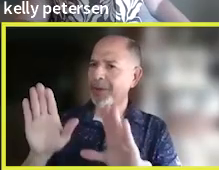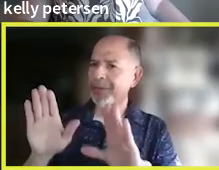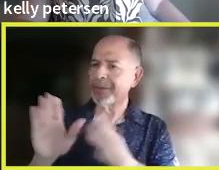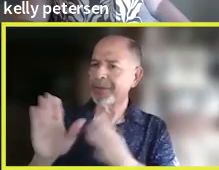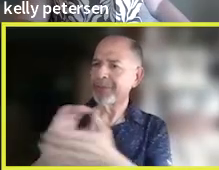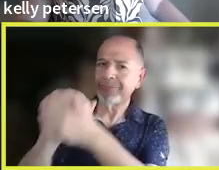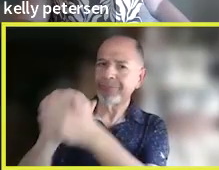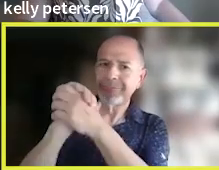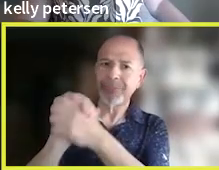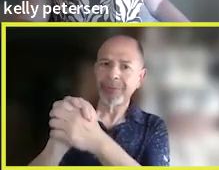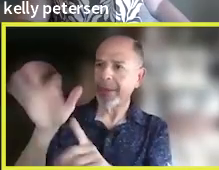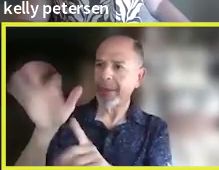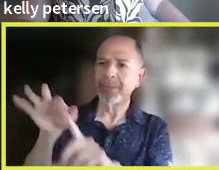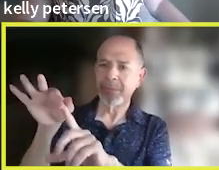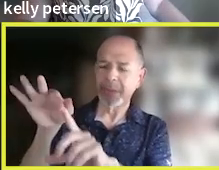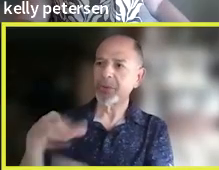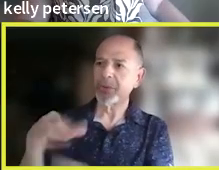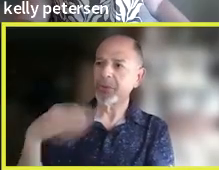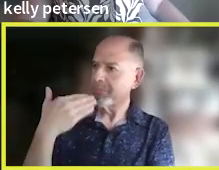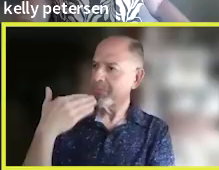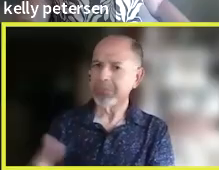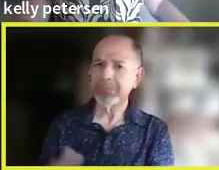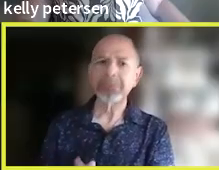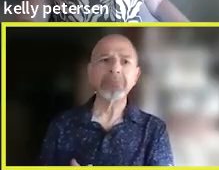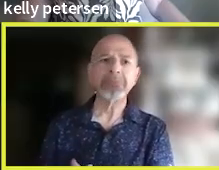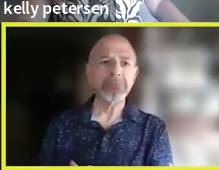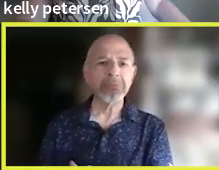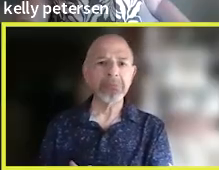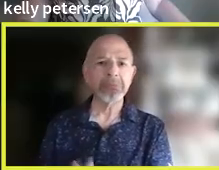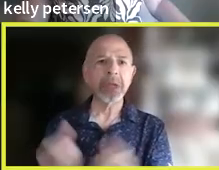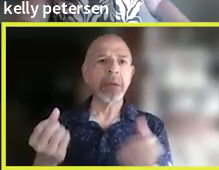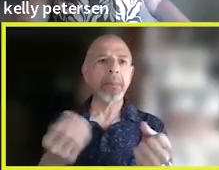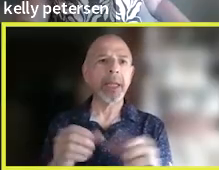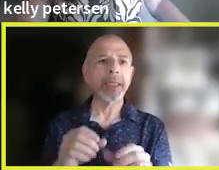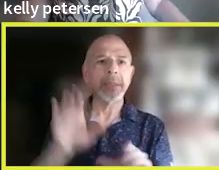special. Thank you. Yeah, congratulations. Crystal, you got something to say?